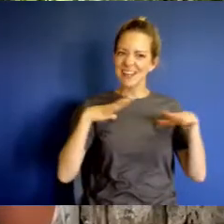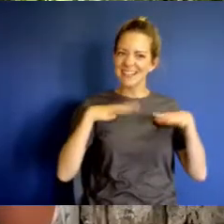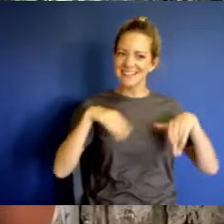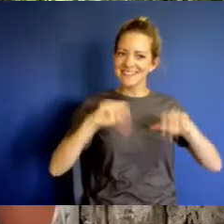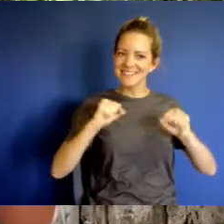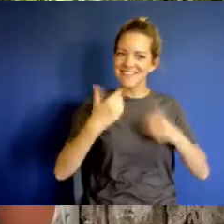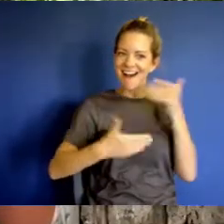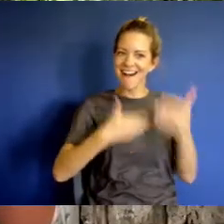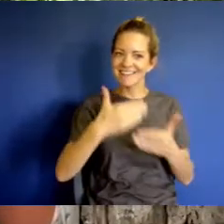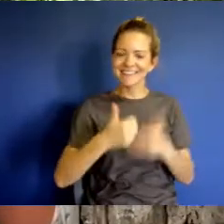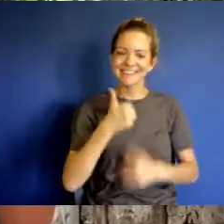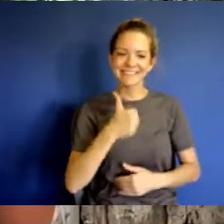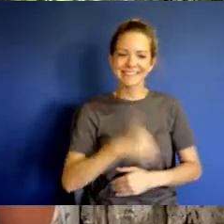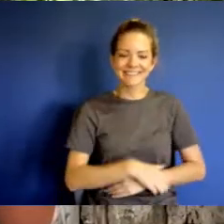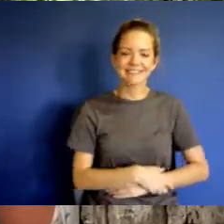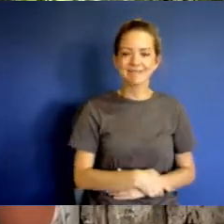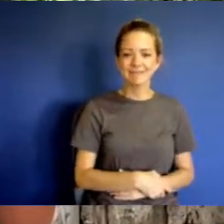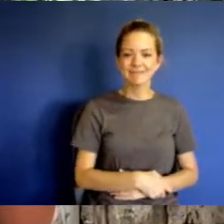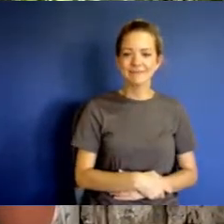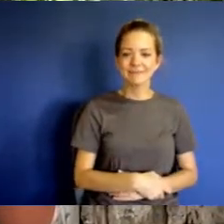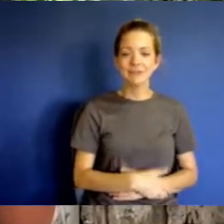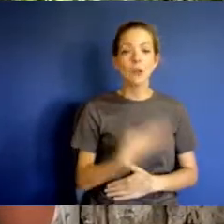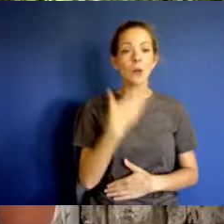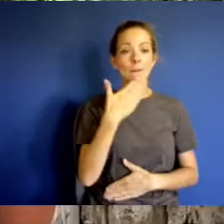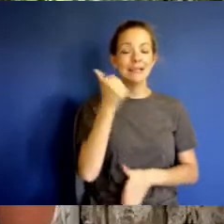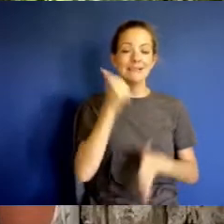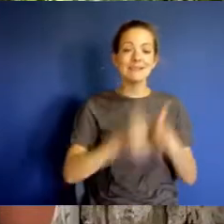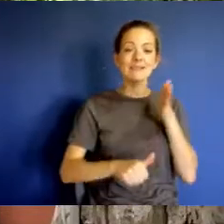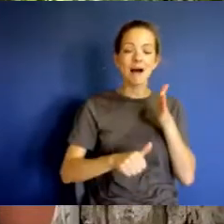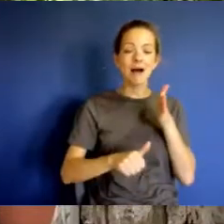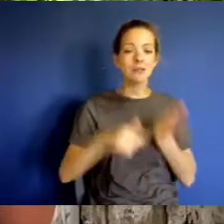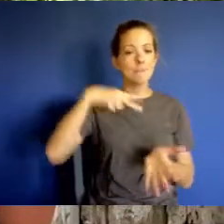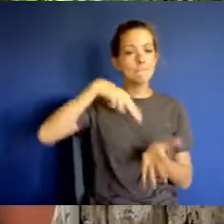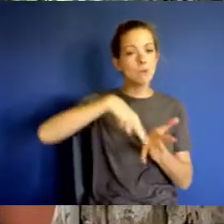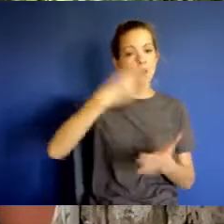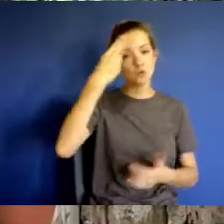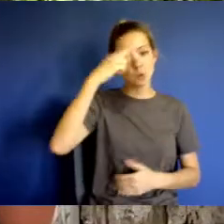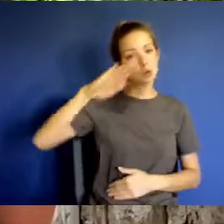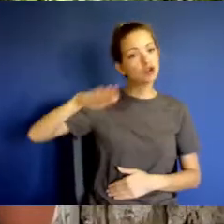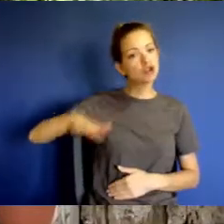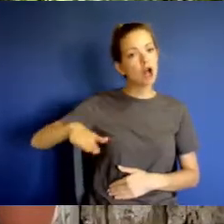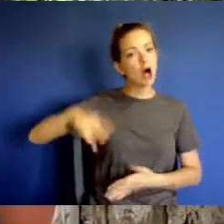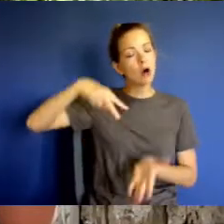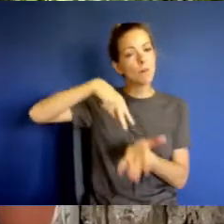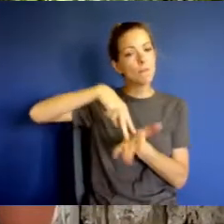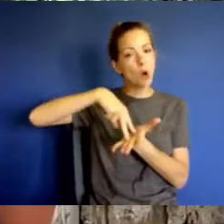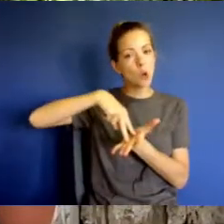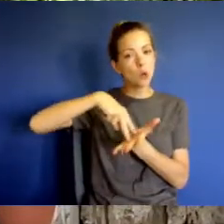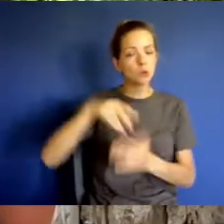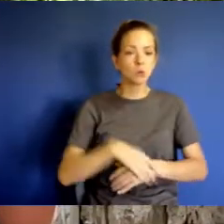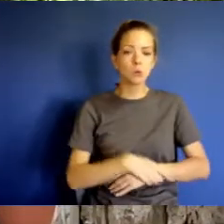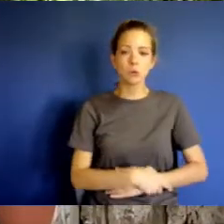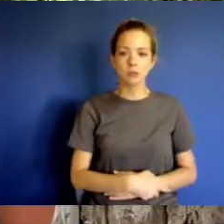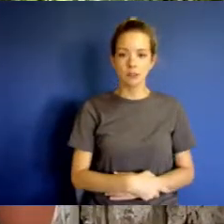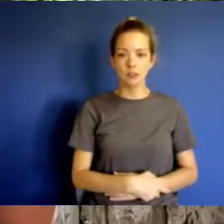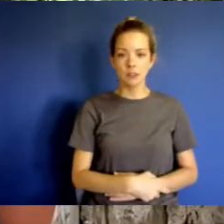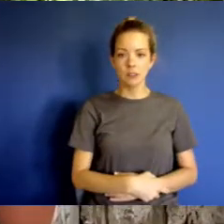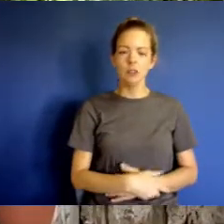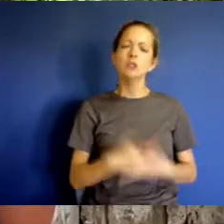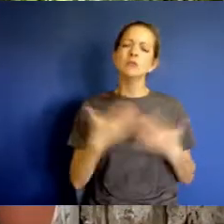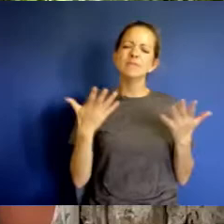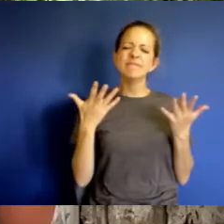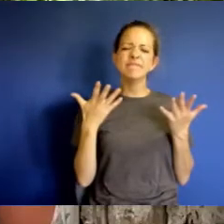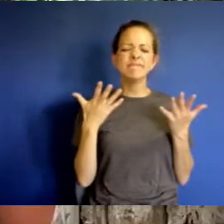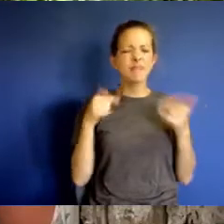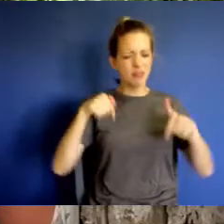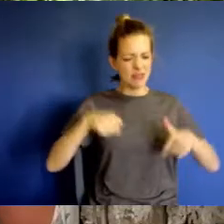are going to get started. So we are going to come into child's pose to start today. So for our final session, we're going to